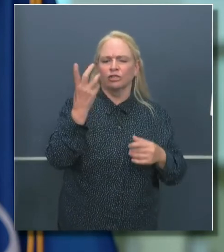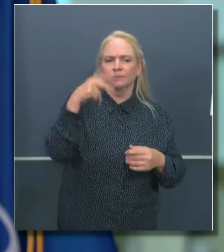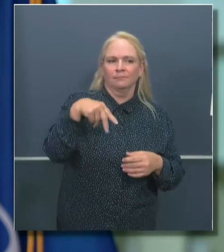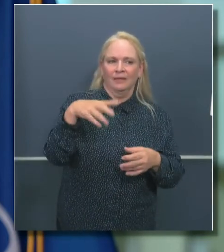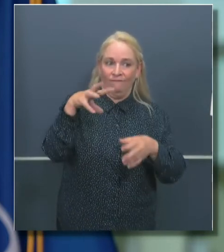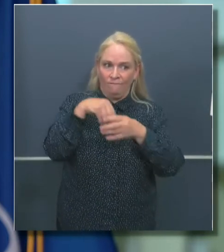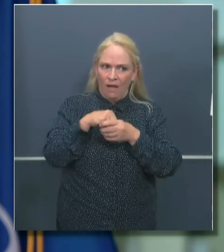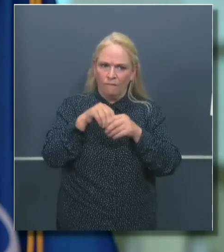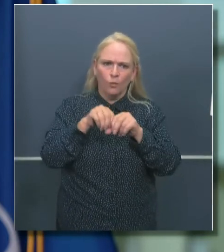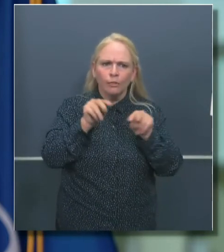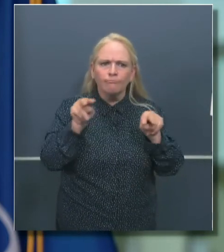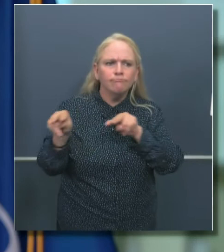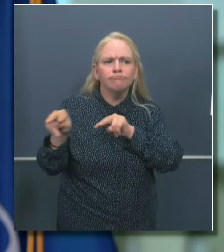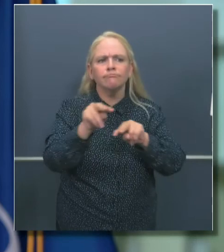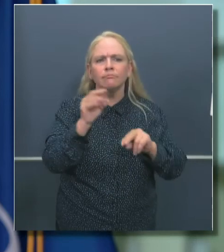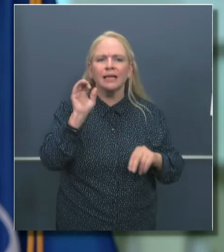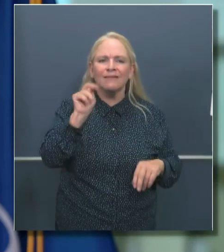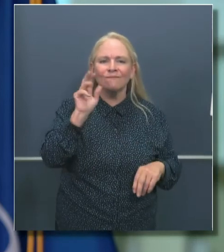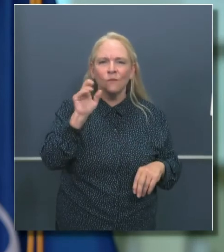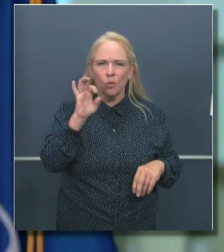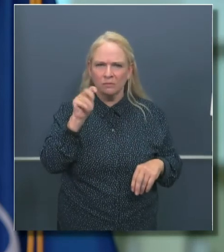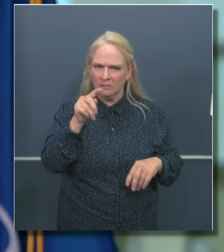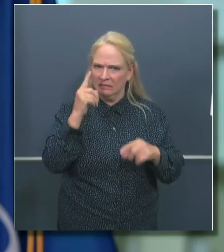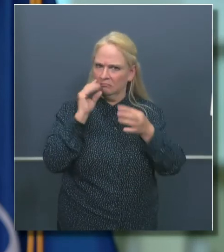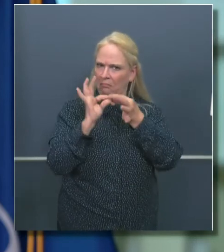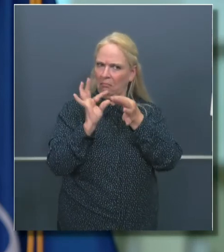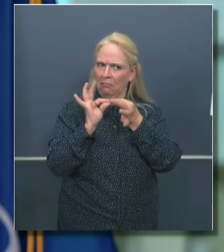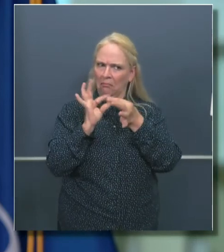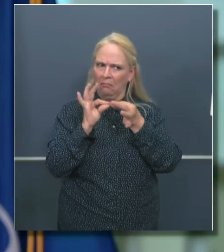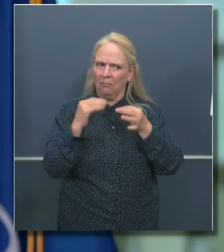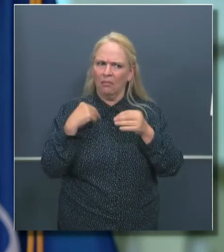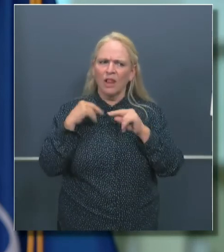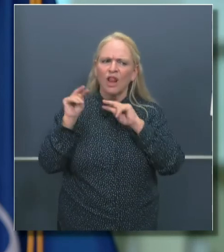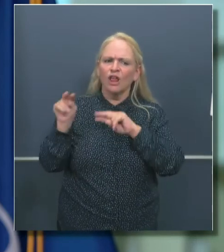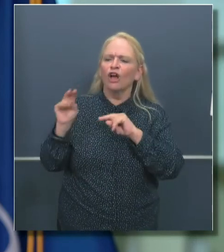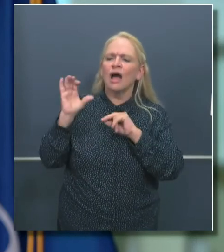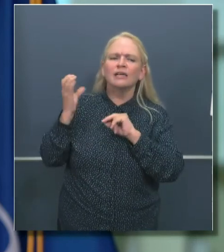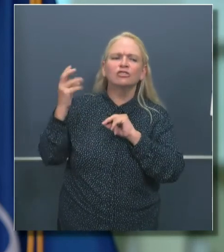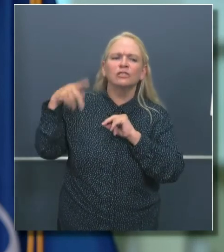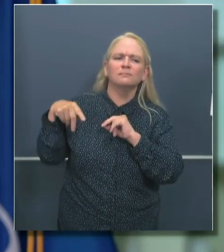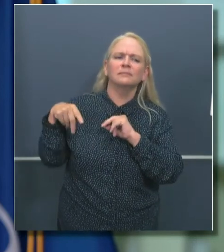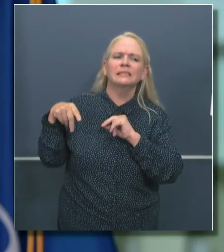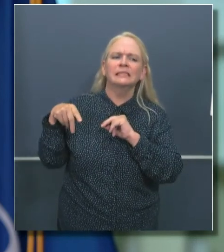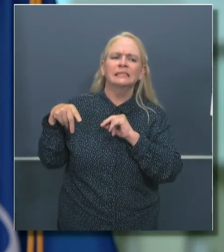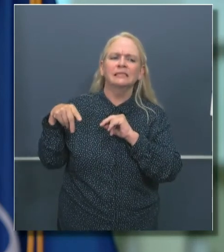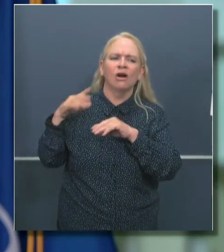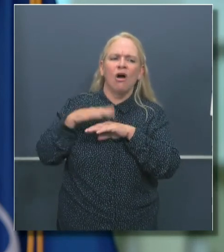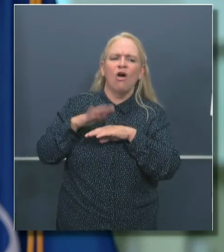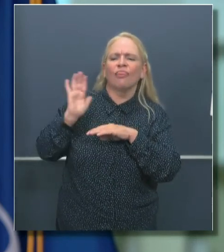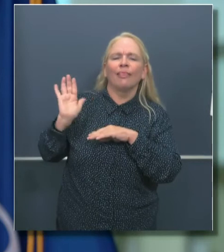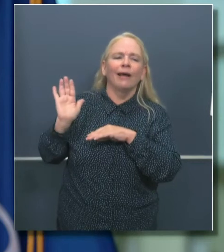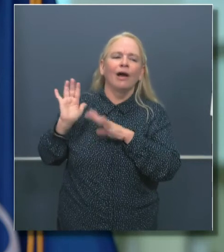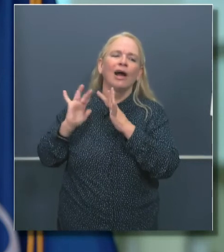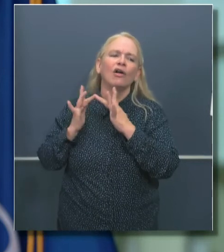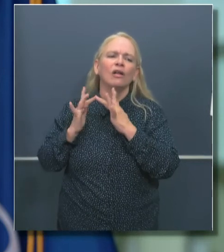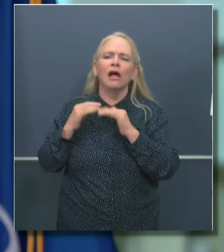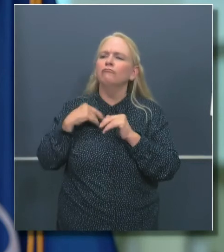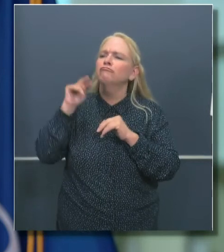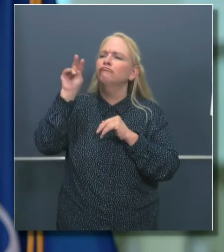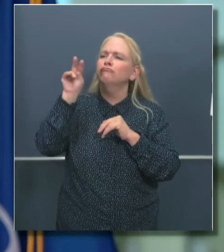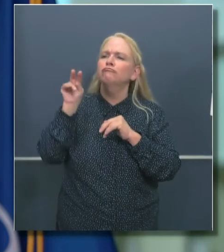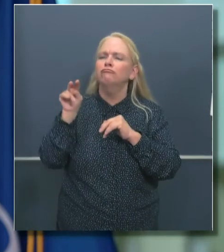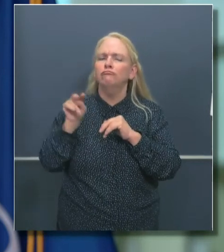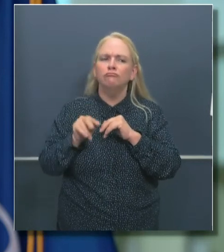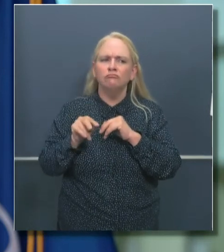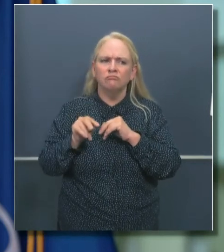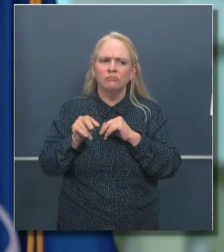state's guidelines. But I'm looking at CHP's permit calendar for the 4th of July, the same day. I know your administration is kind of urging everyone to